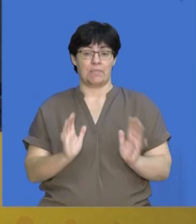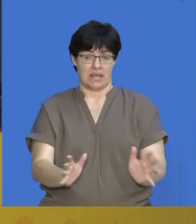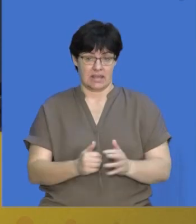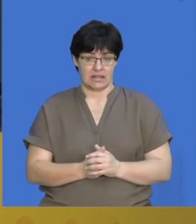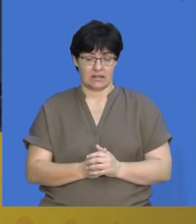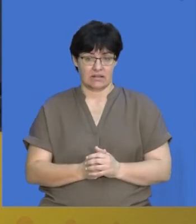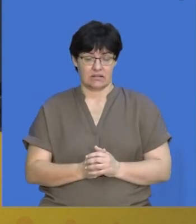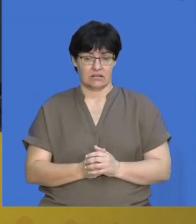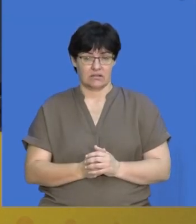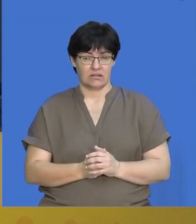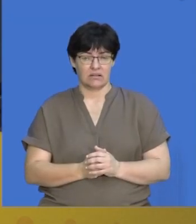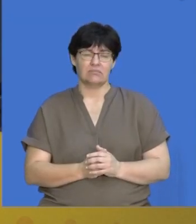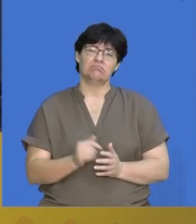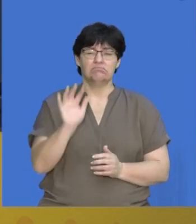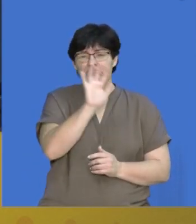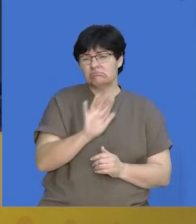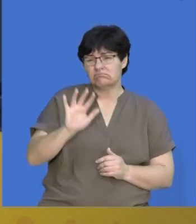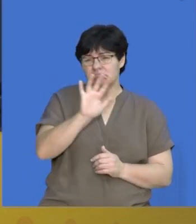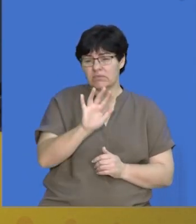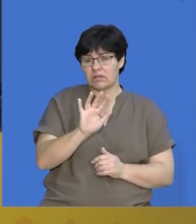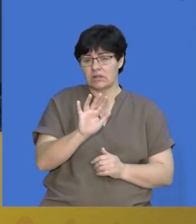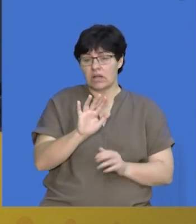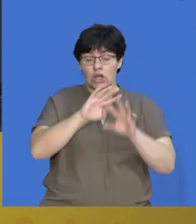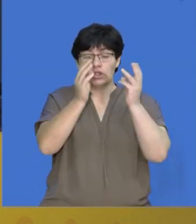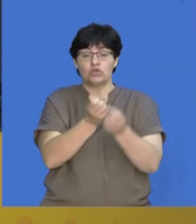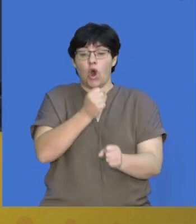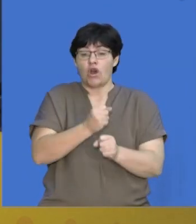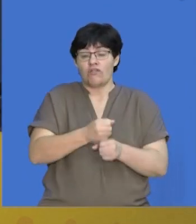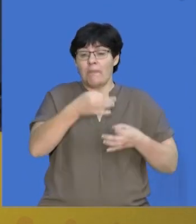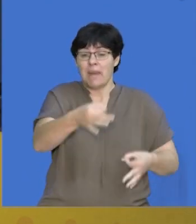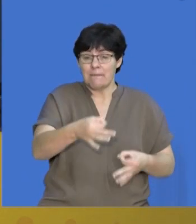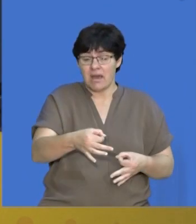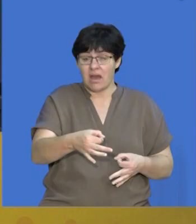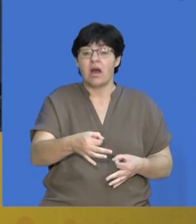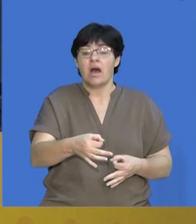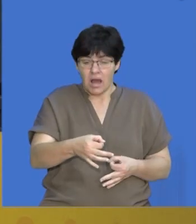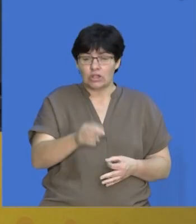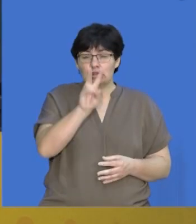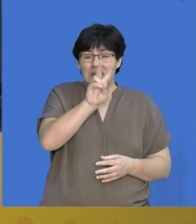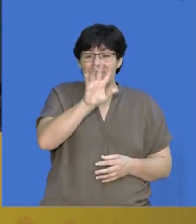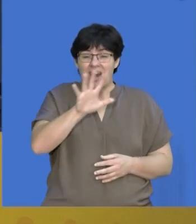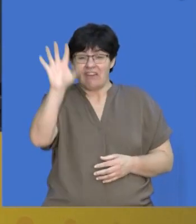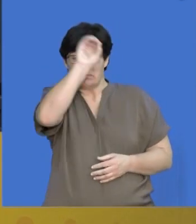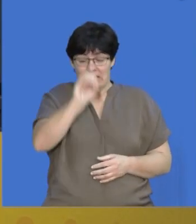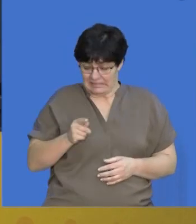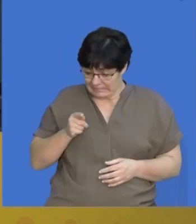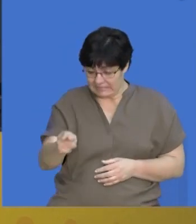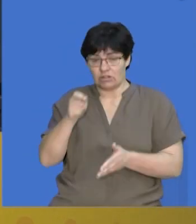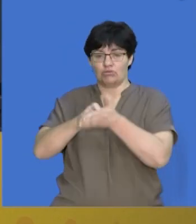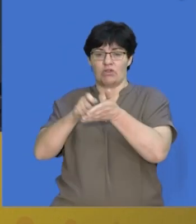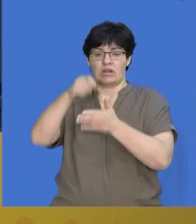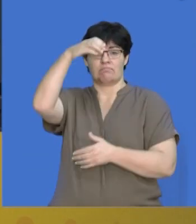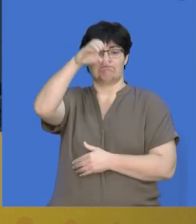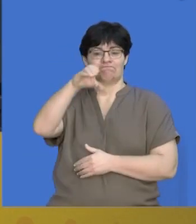guys, almost 25% of your geography paper is writing in paragraphs. Hence, in